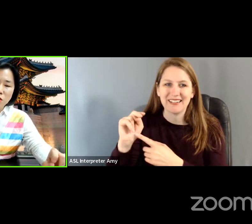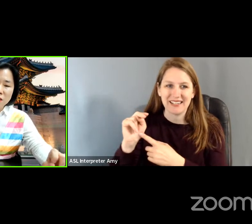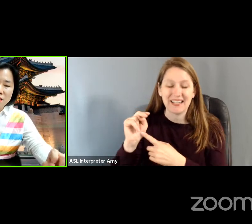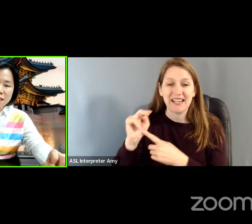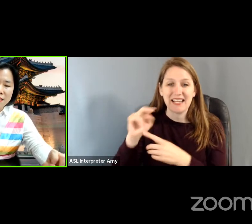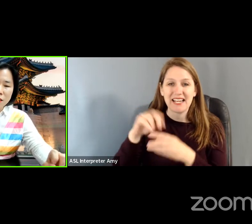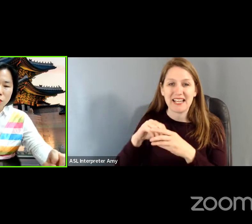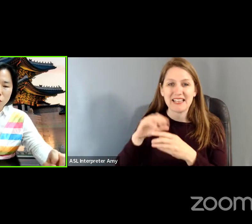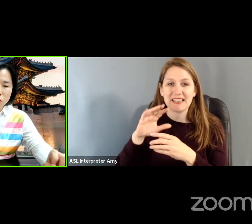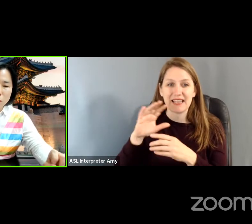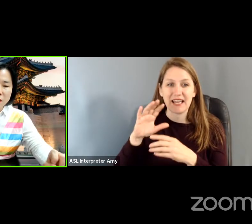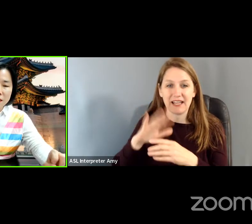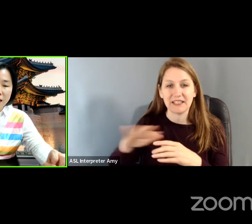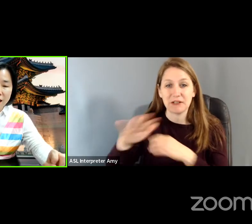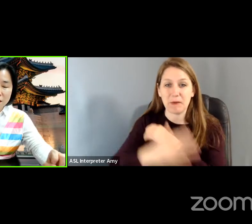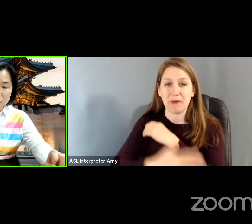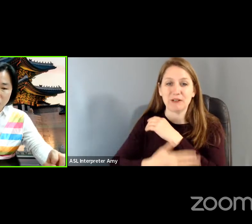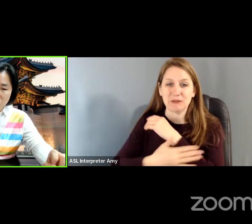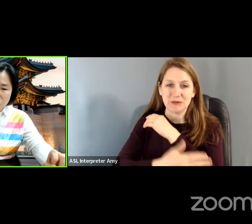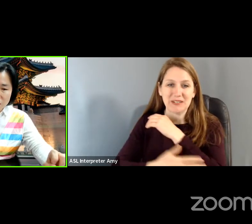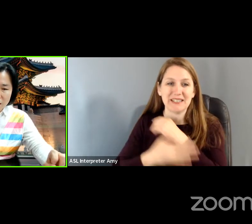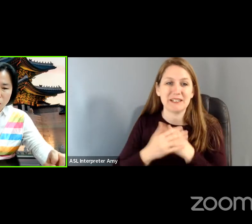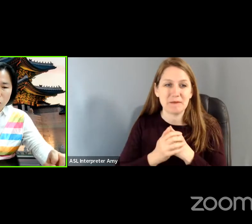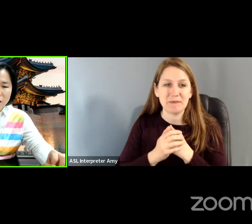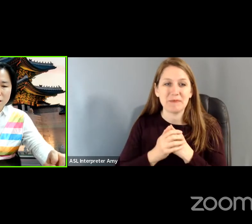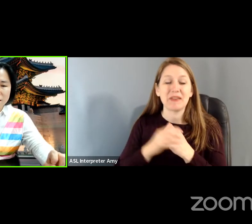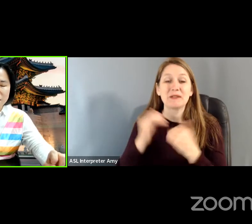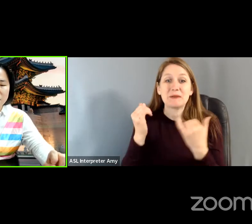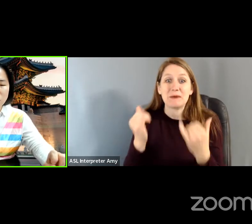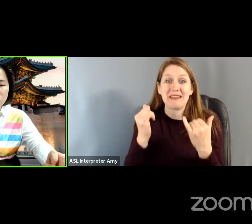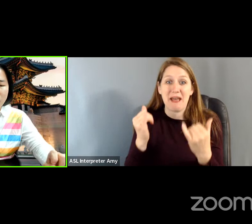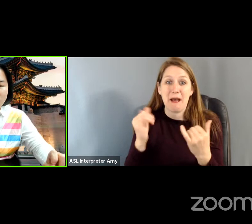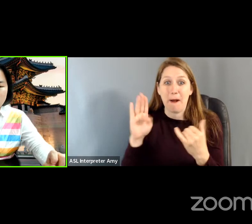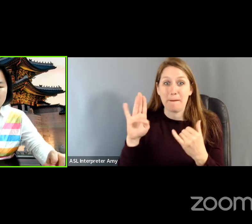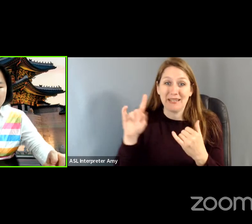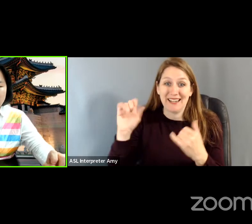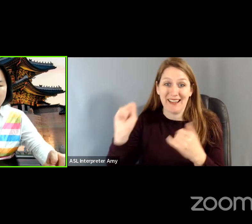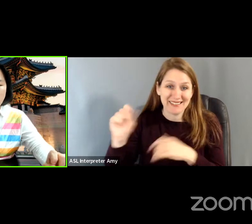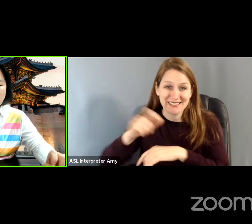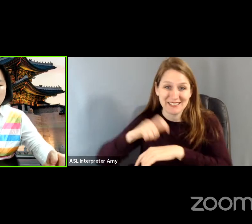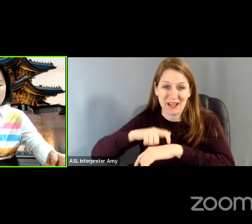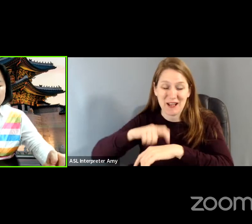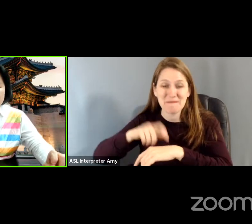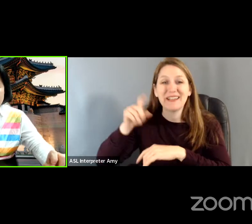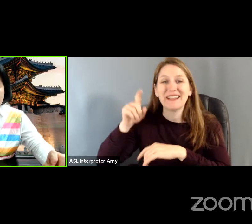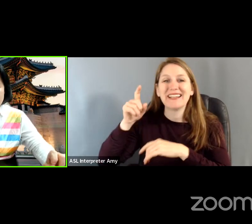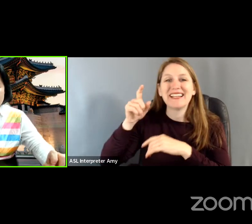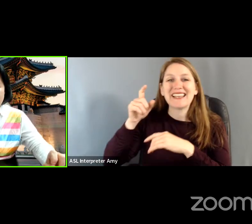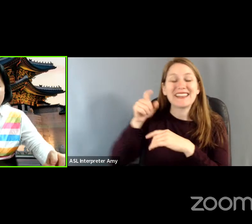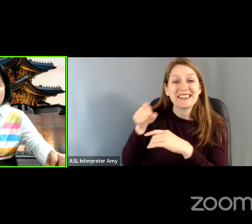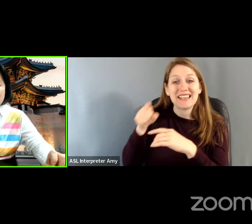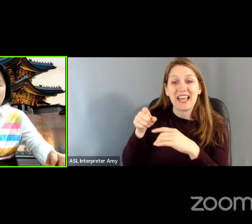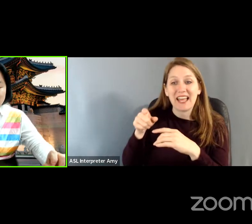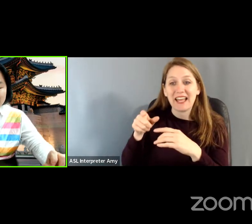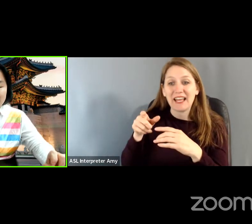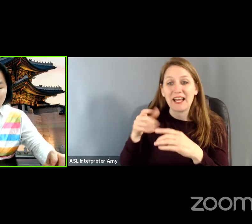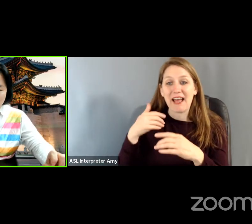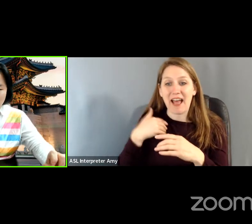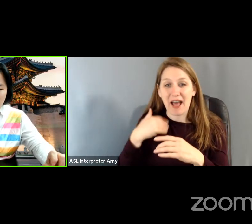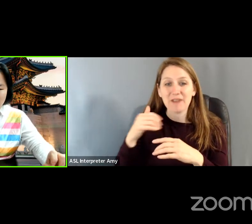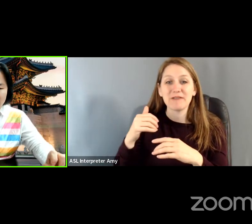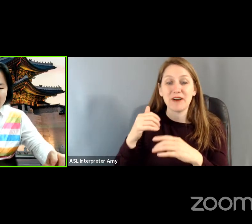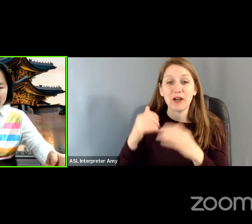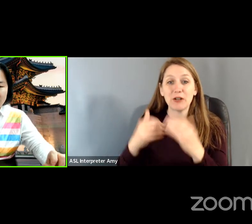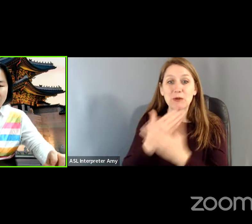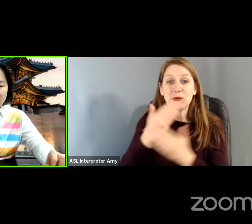the agency to which BTS belongs released a new album and a webtoon series named